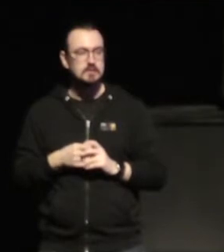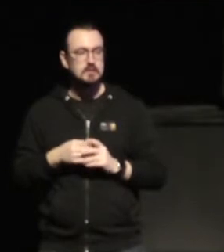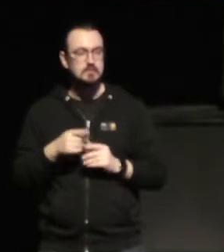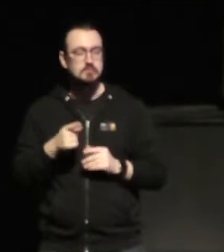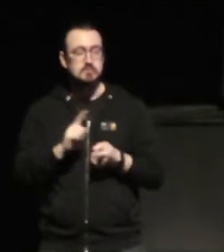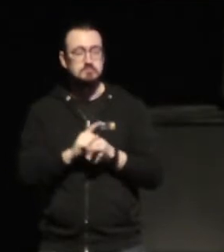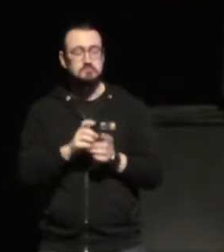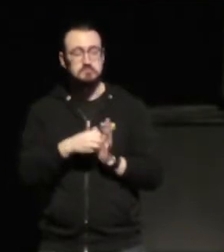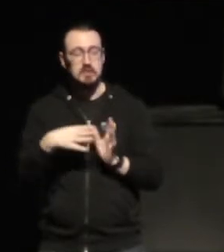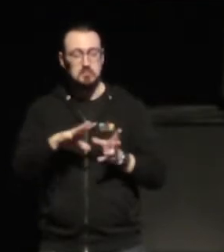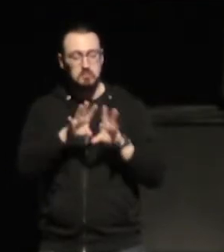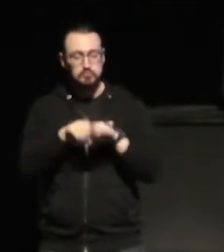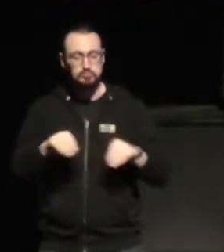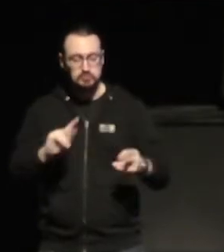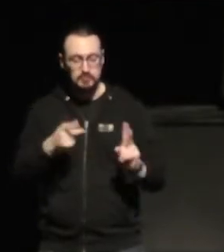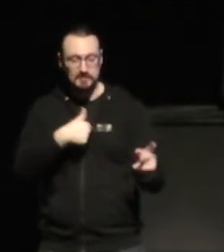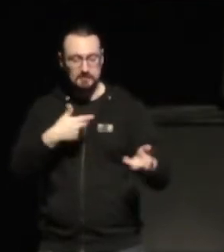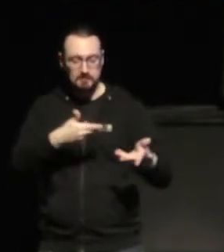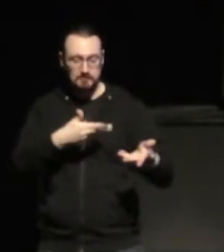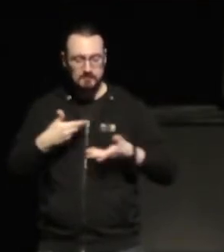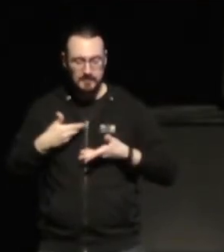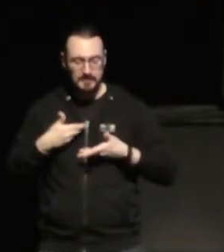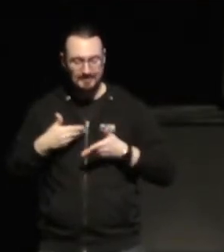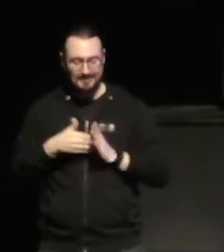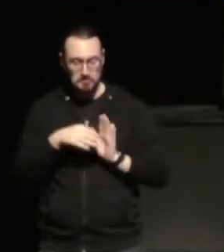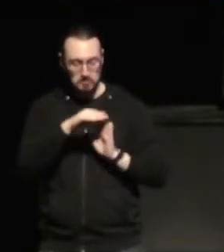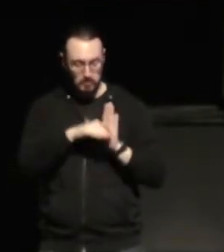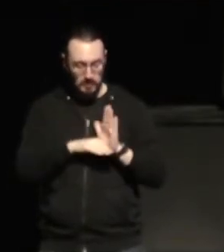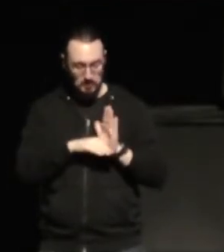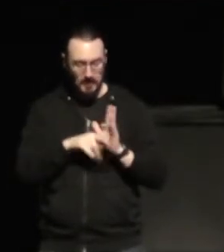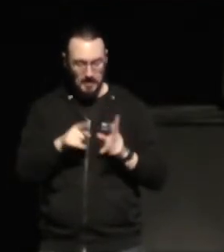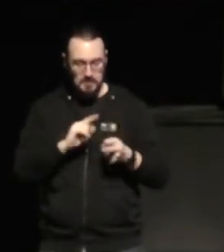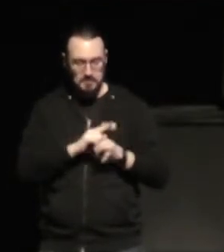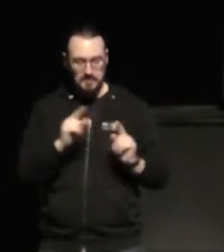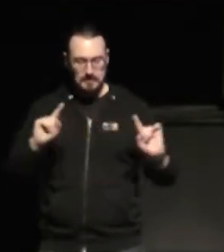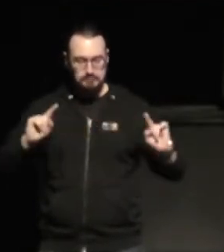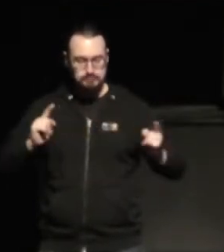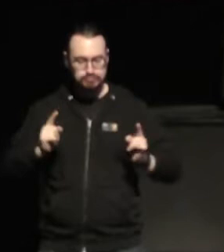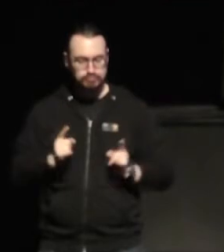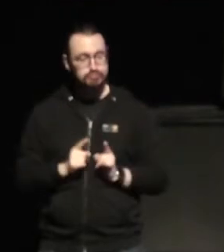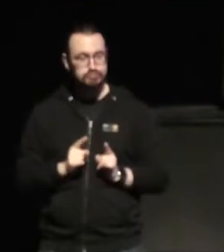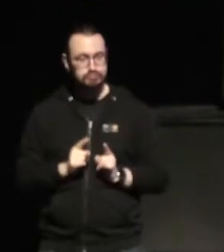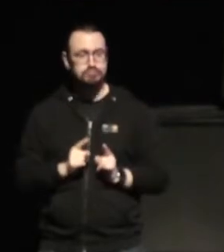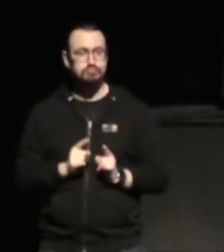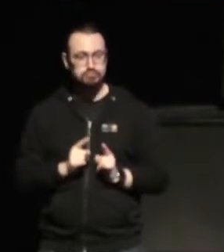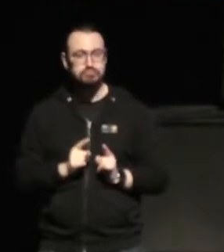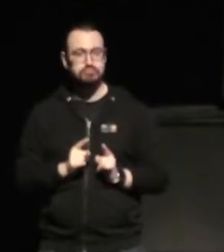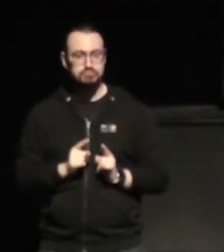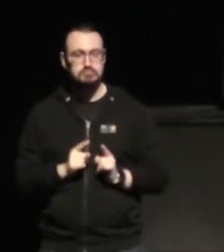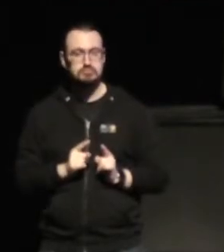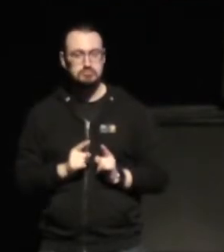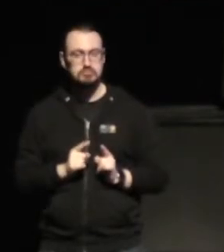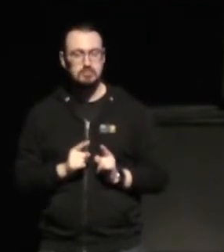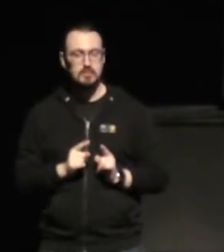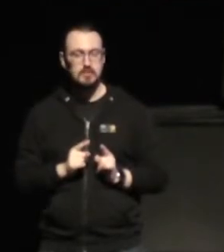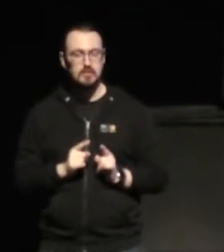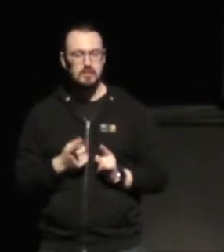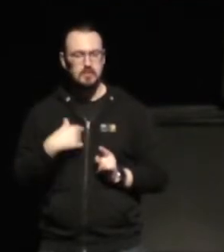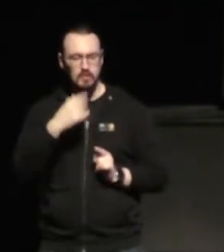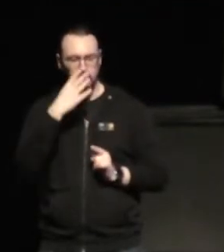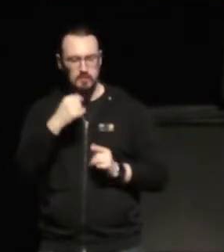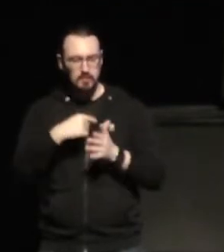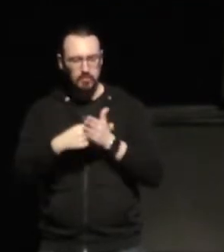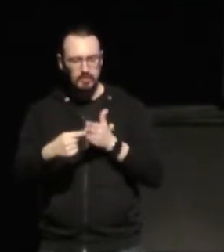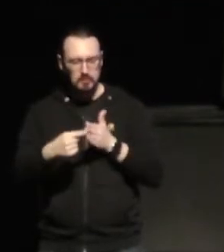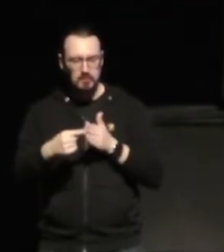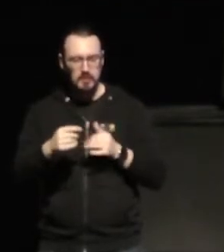the budget that was being given to the program has been drastically reduced. And I forgot the name,